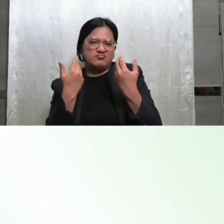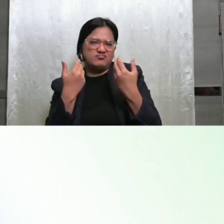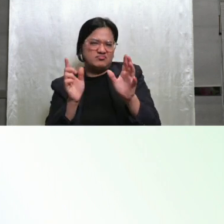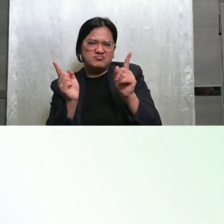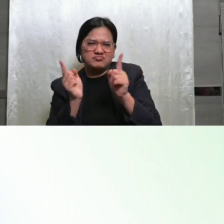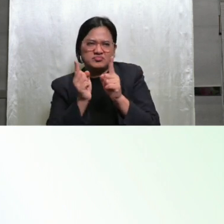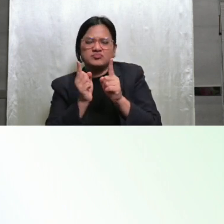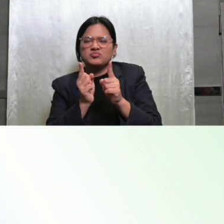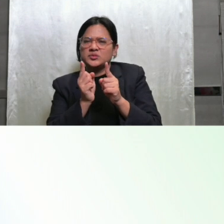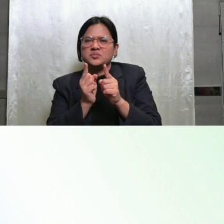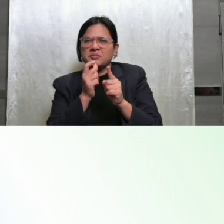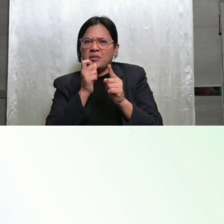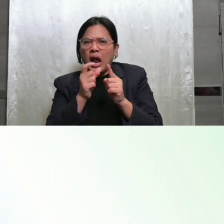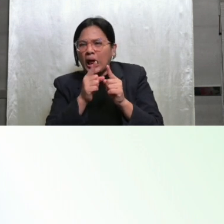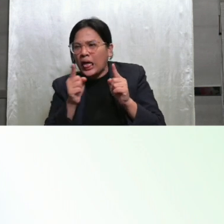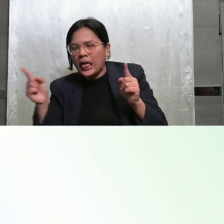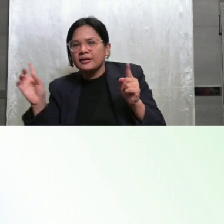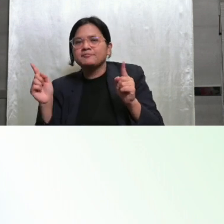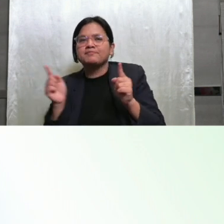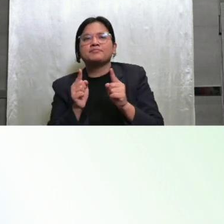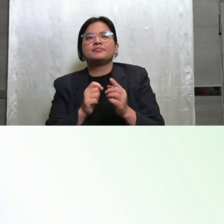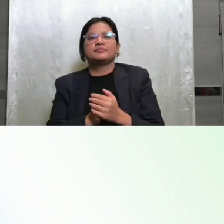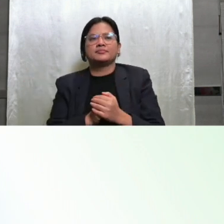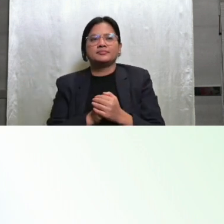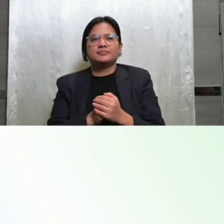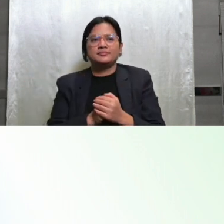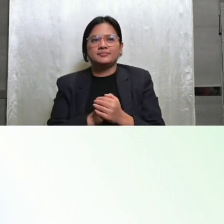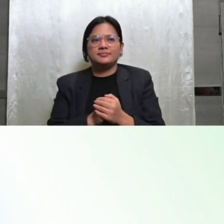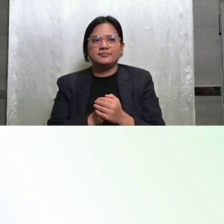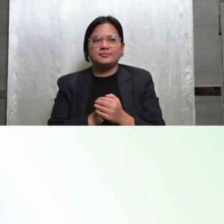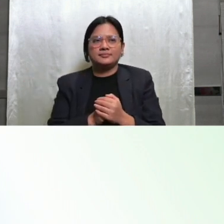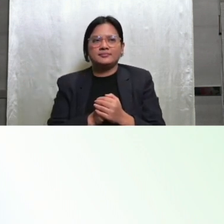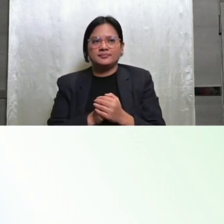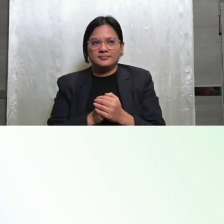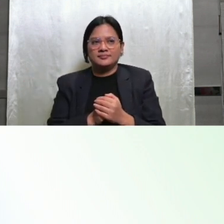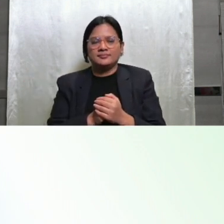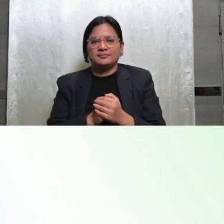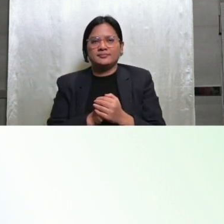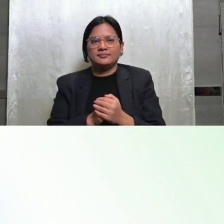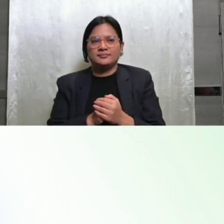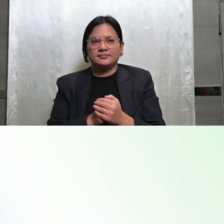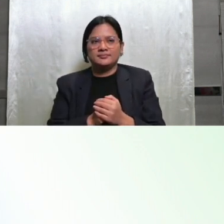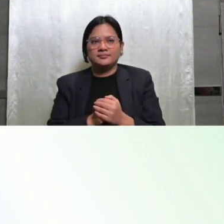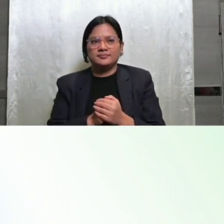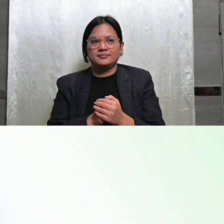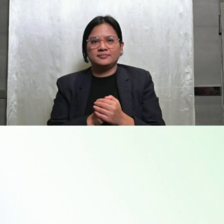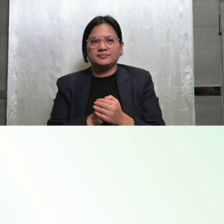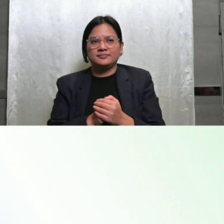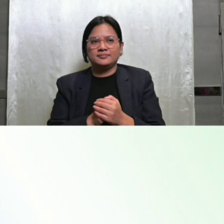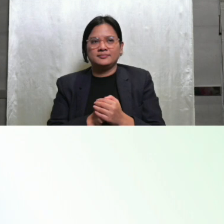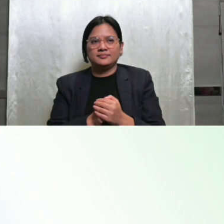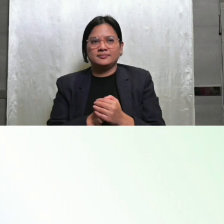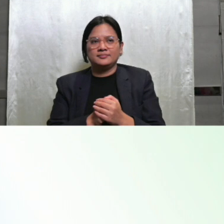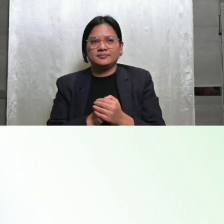And the most exciting thing on which we are working currently, and hopefully we'll be advancing very quickly on this and